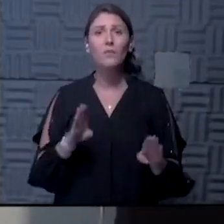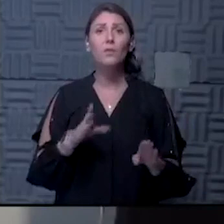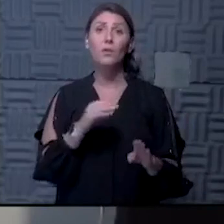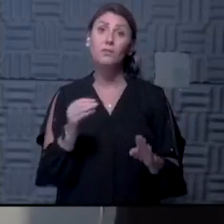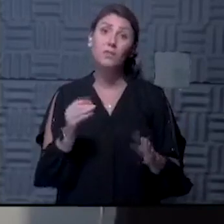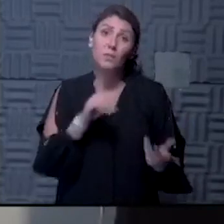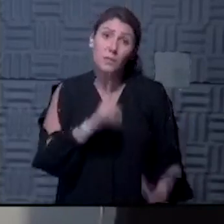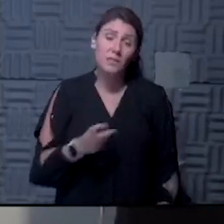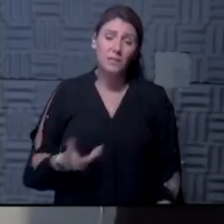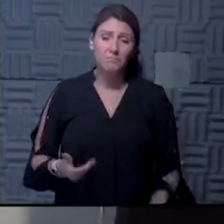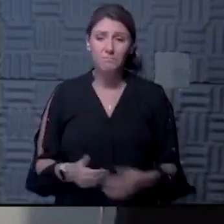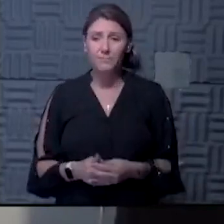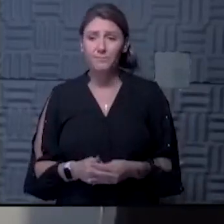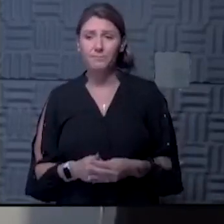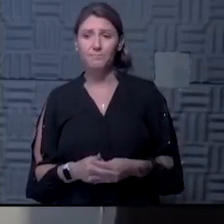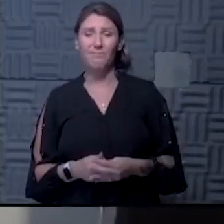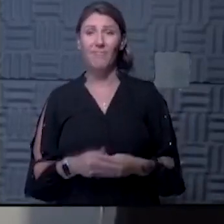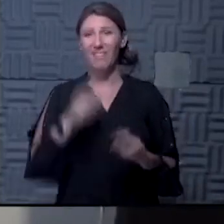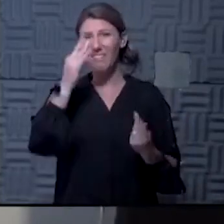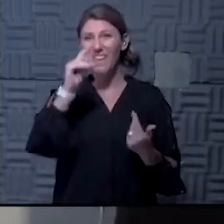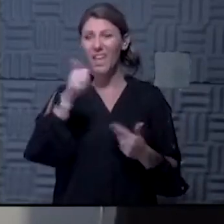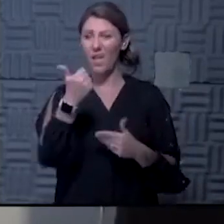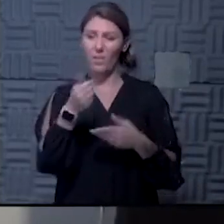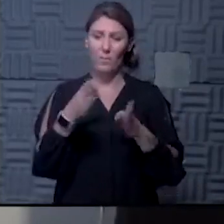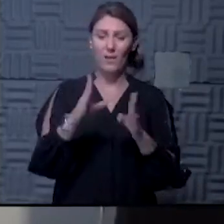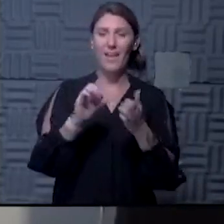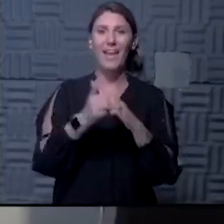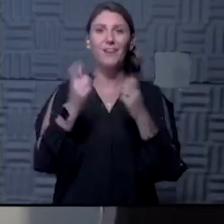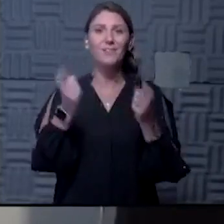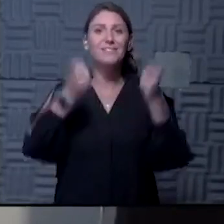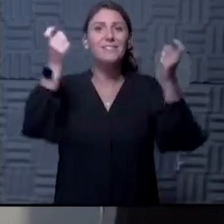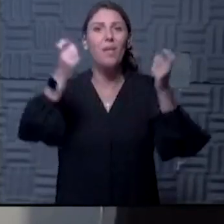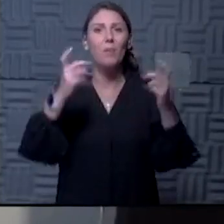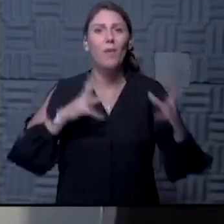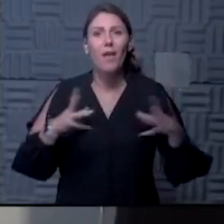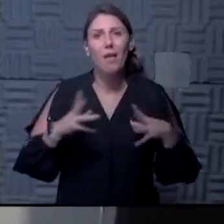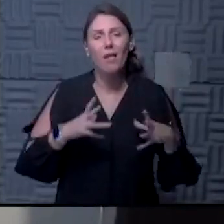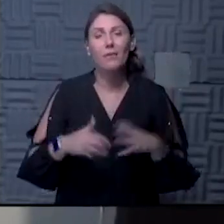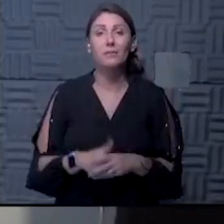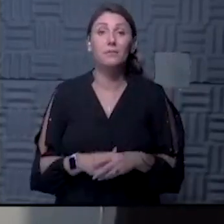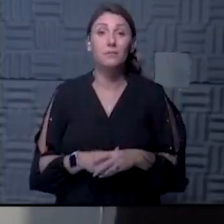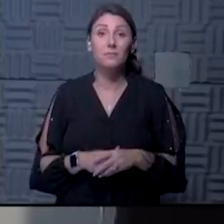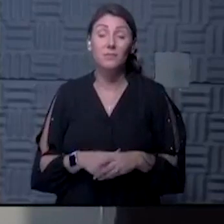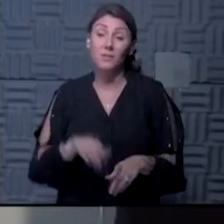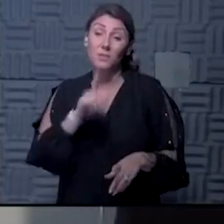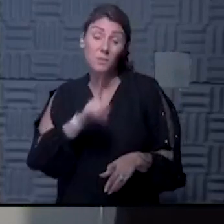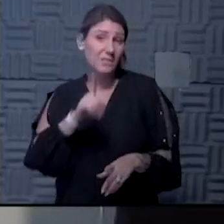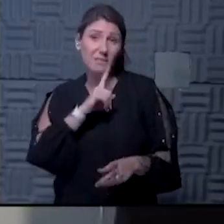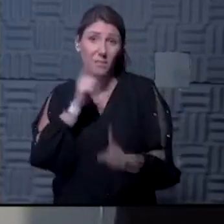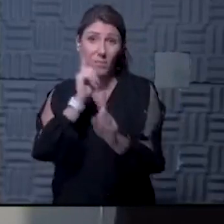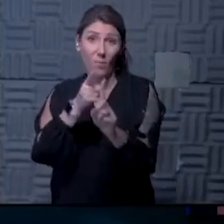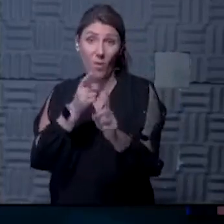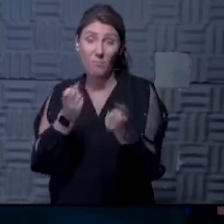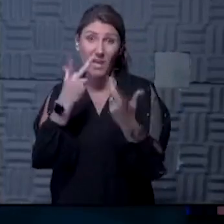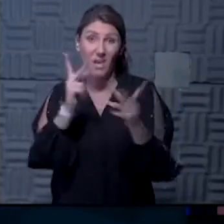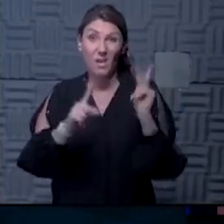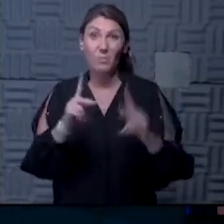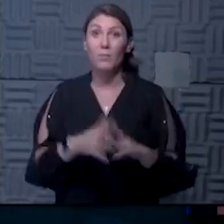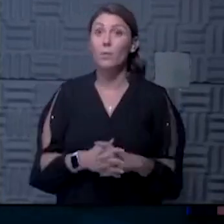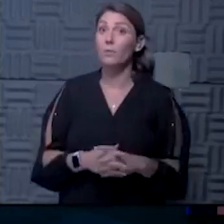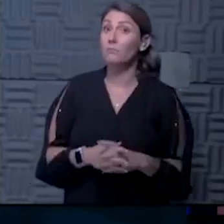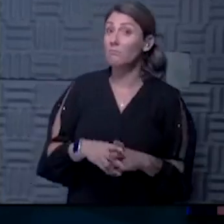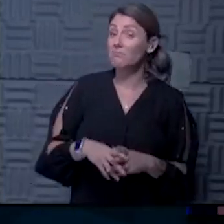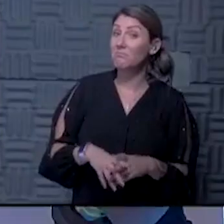and think about alternate ways to celebrate the holidays this year. That's what it's going to come down to for a lot of people.